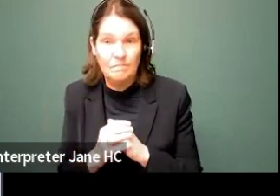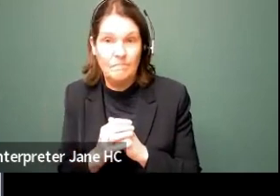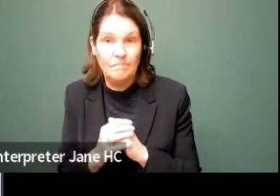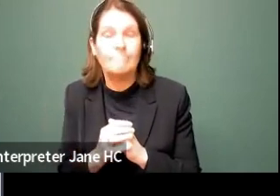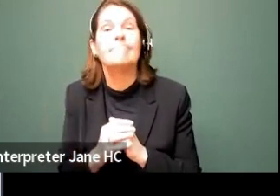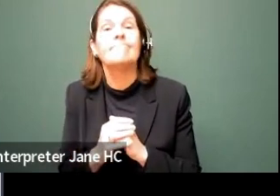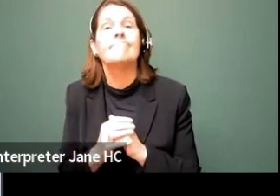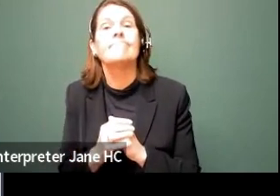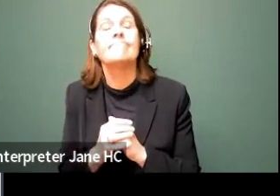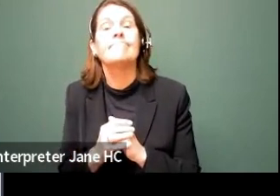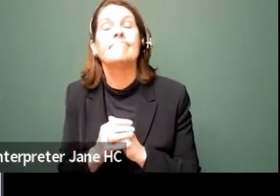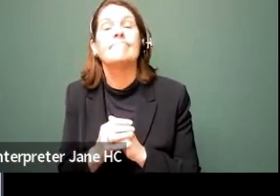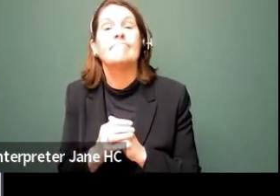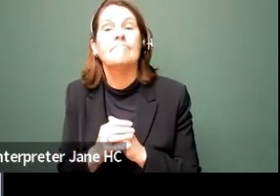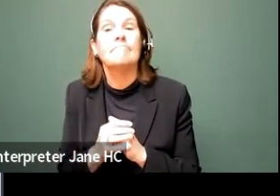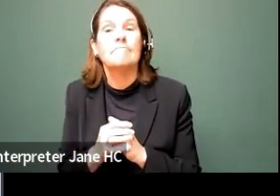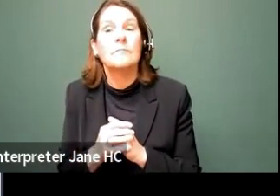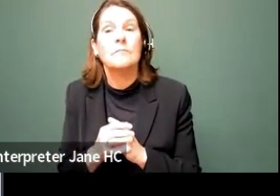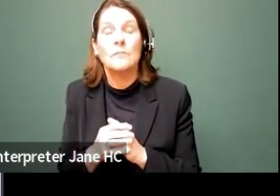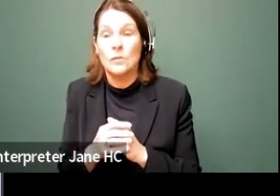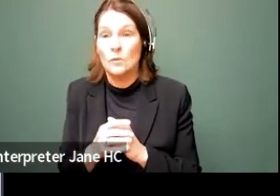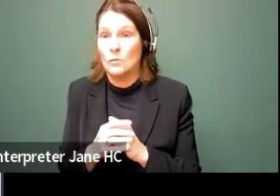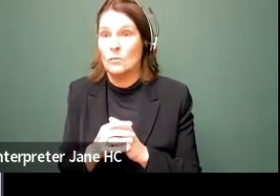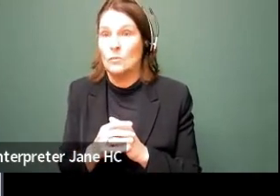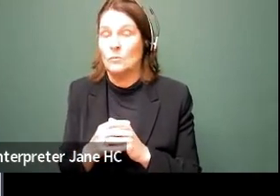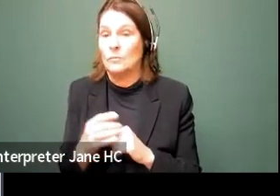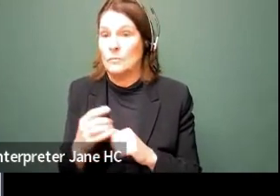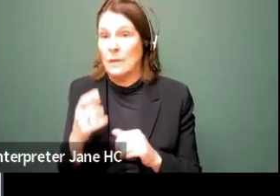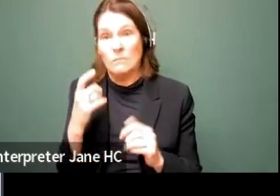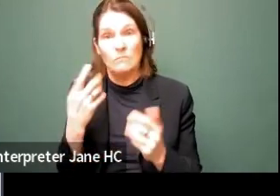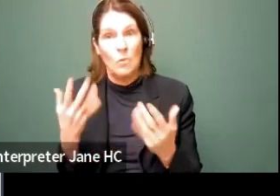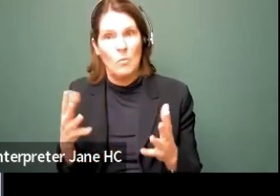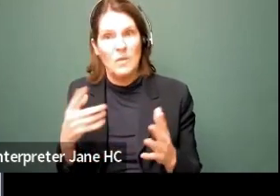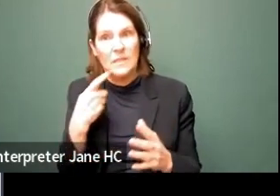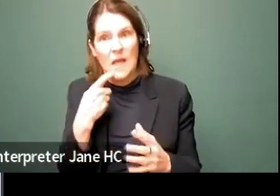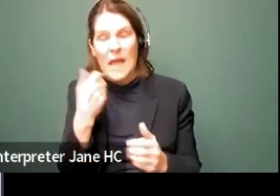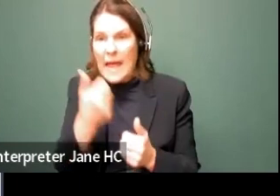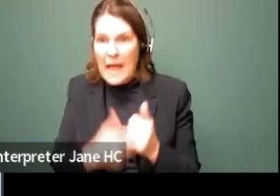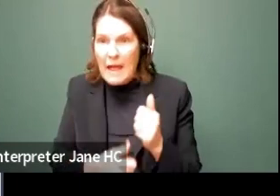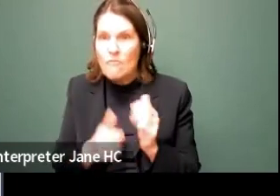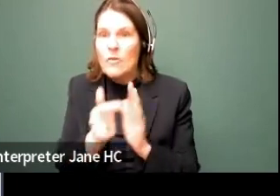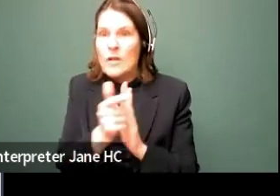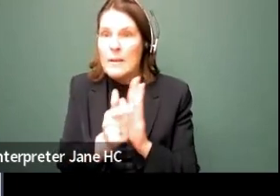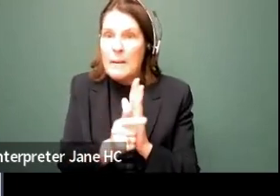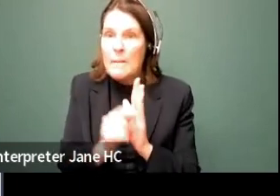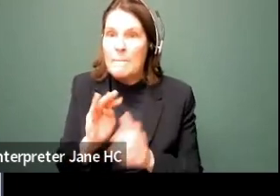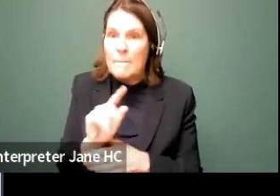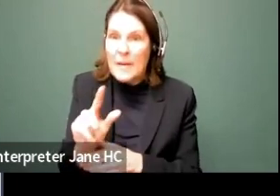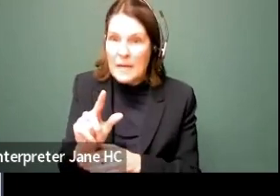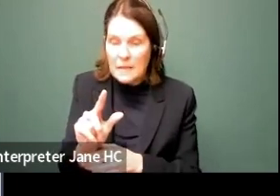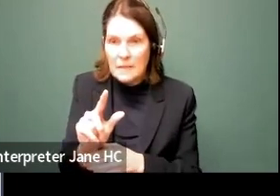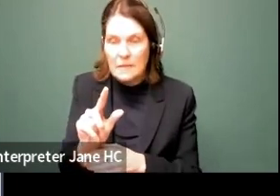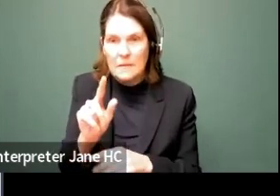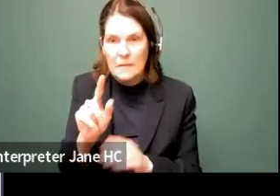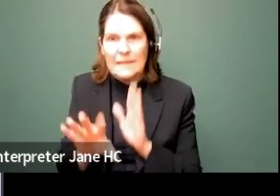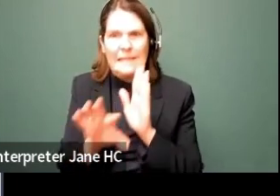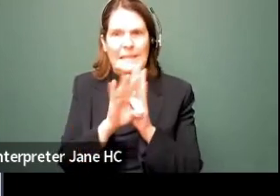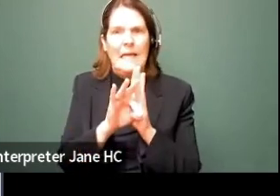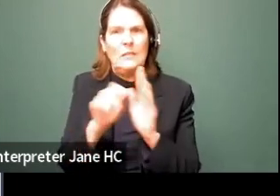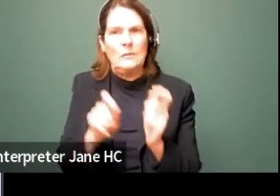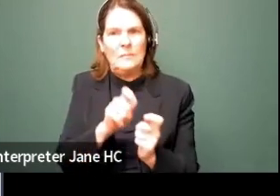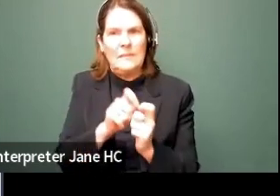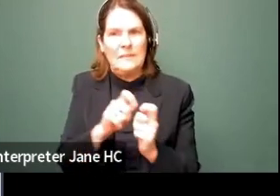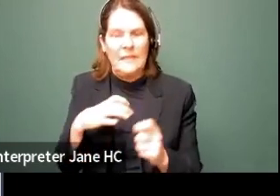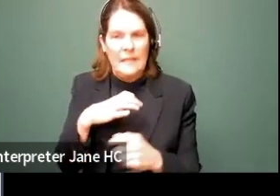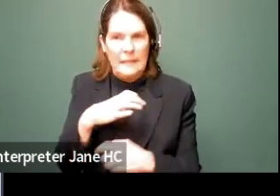So as we saw, every bill is assigned to a particular committee